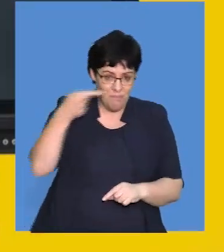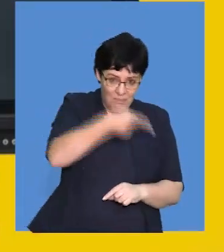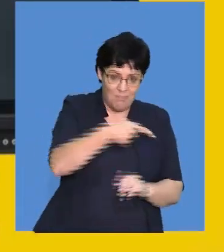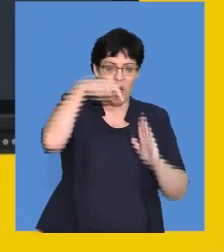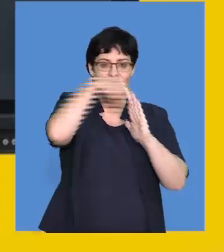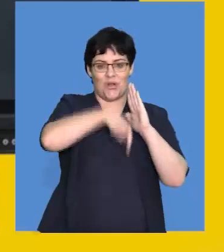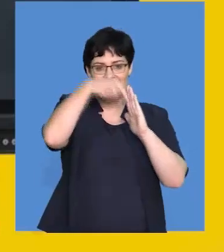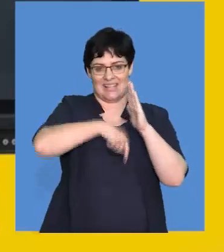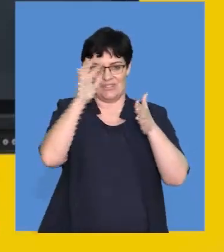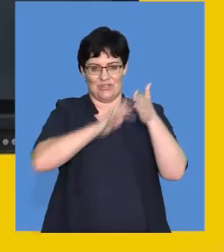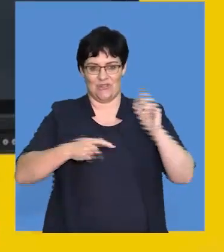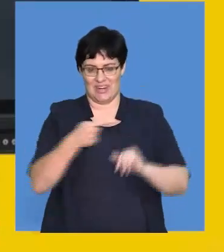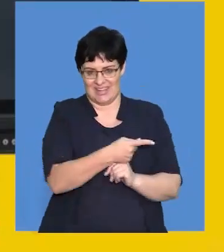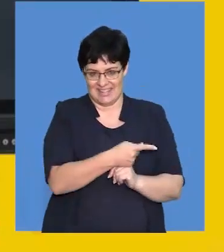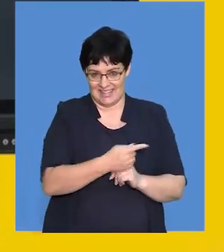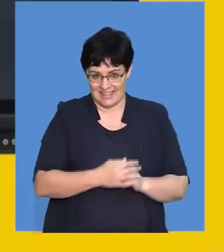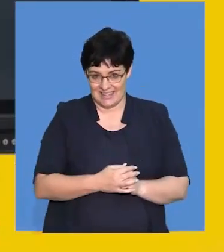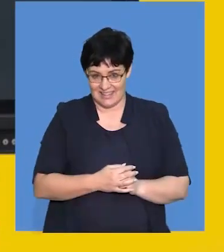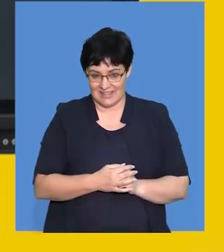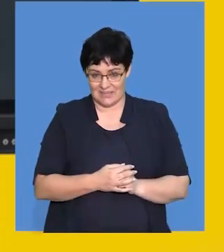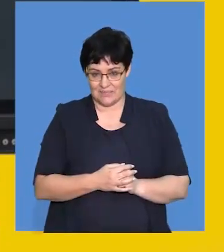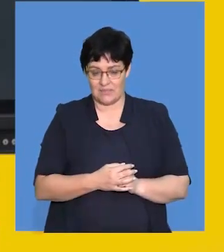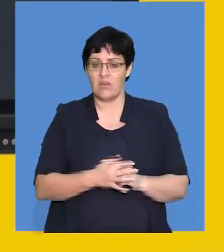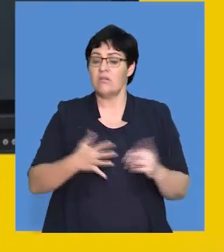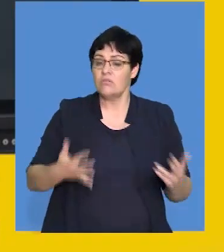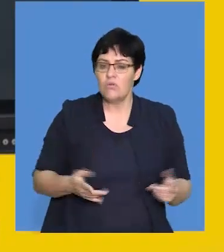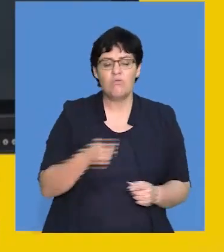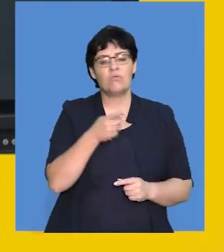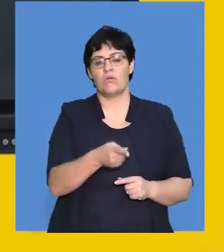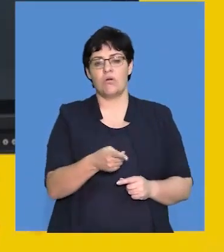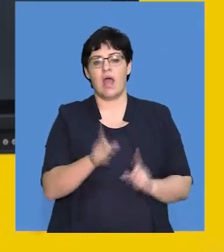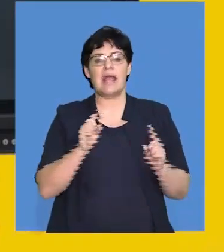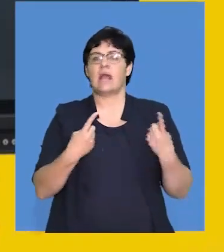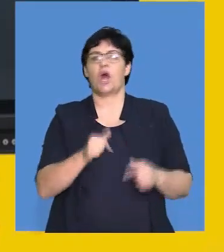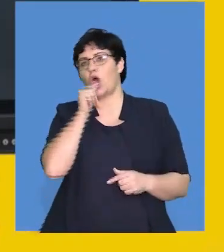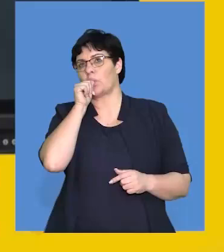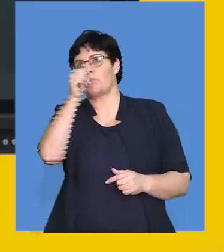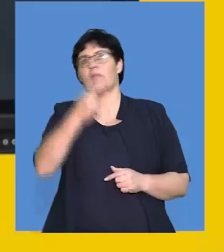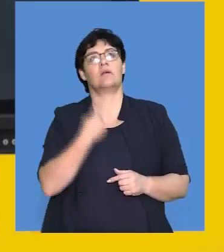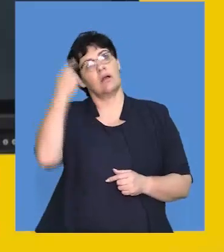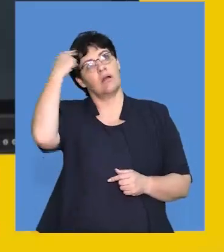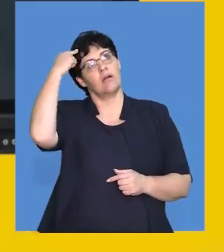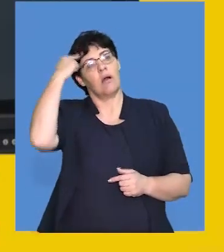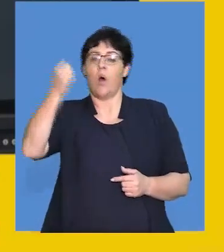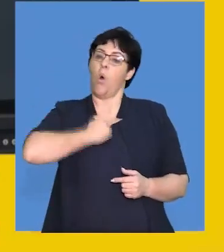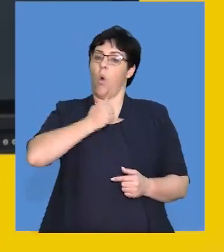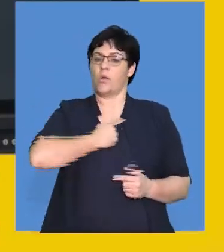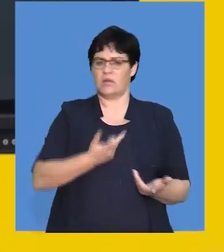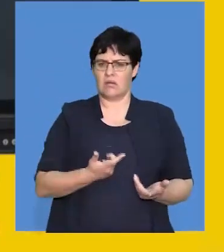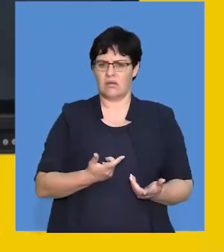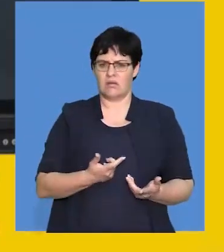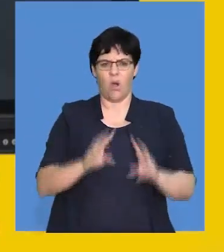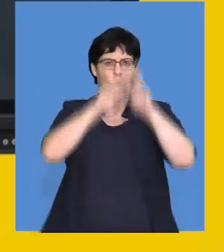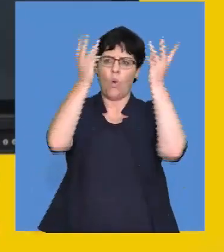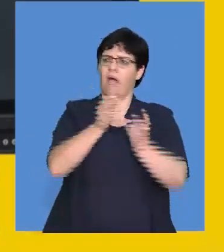from the context of your literature text. You cannot come up with a point that is within